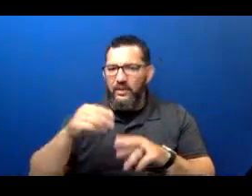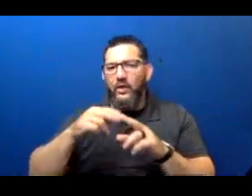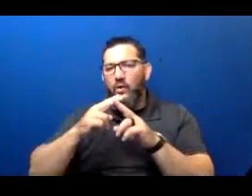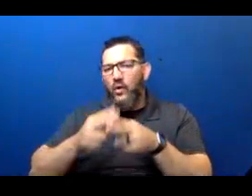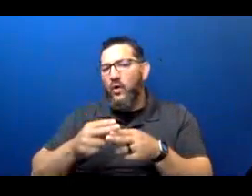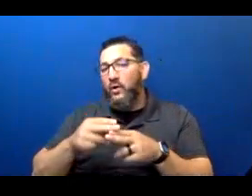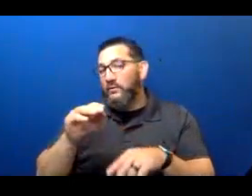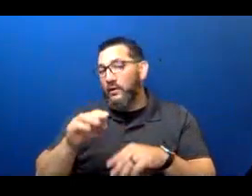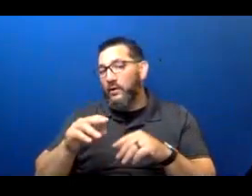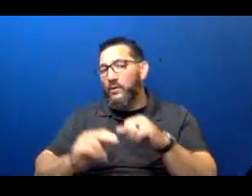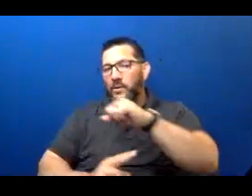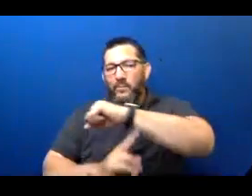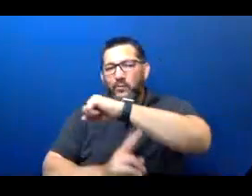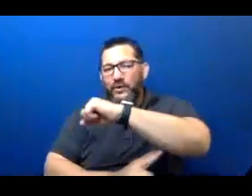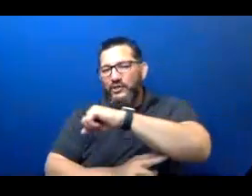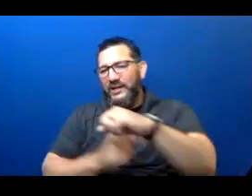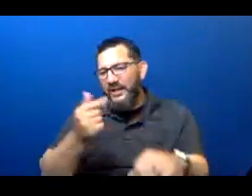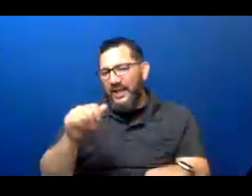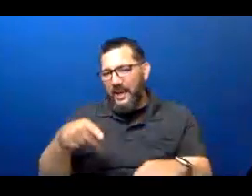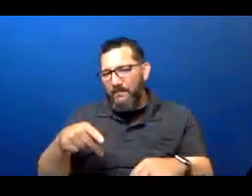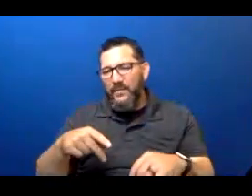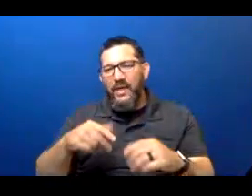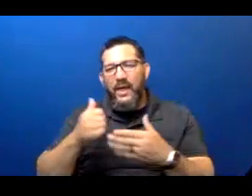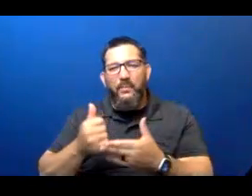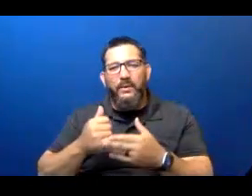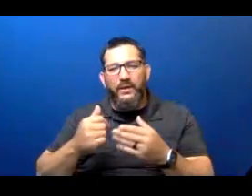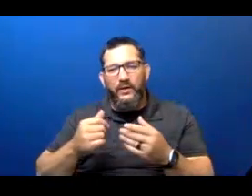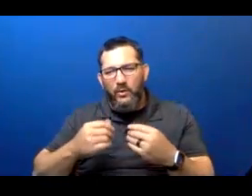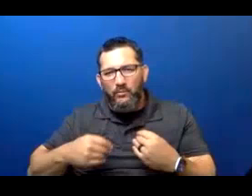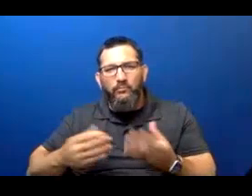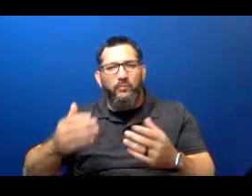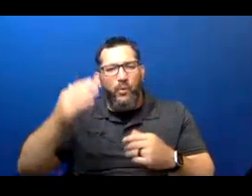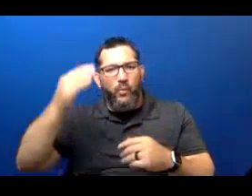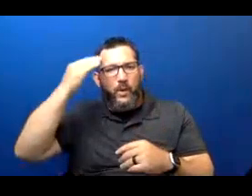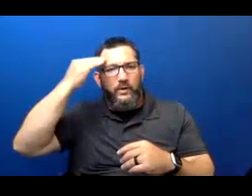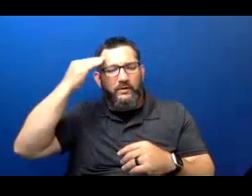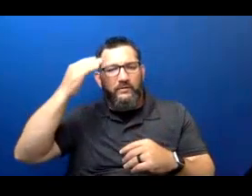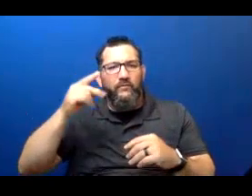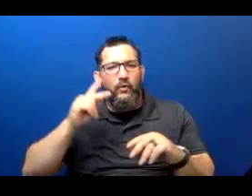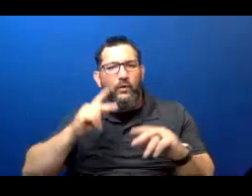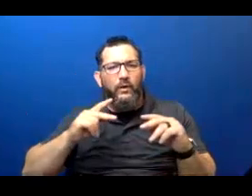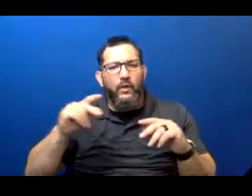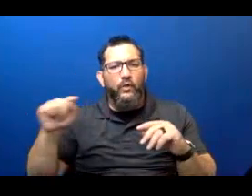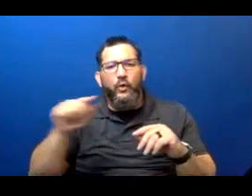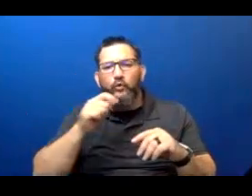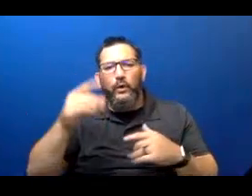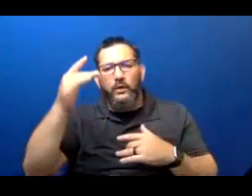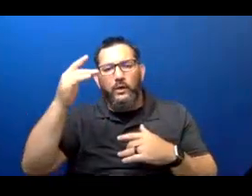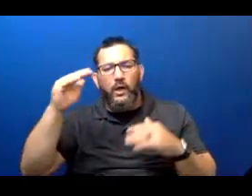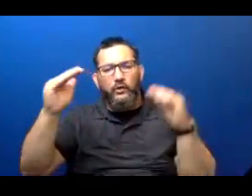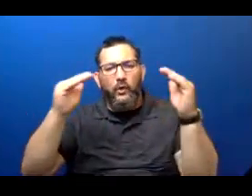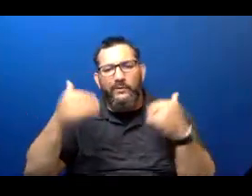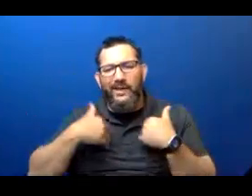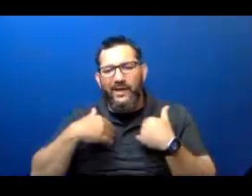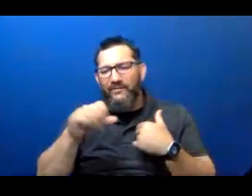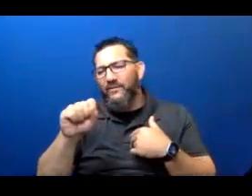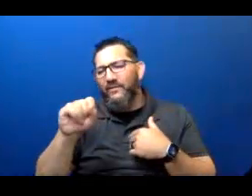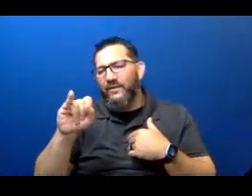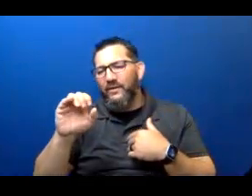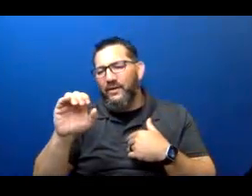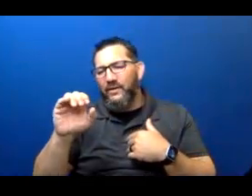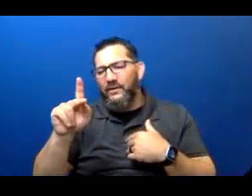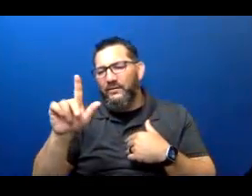And it's about awareness raising for adults with sickle cell disease. That's important because historically people think of sickle